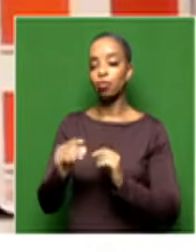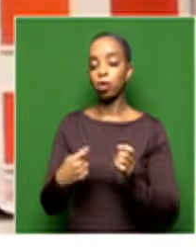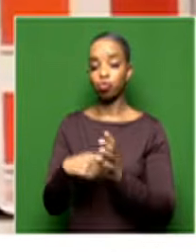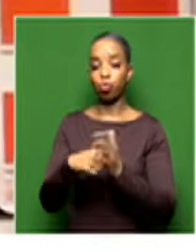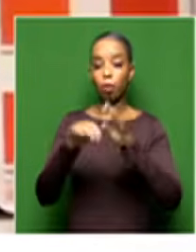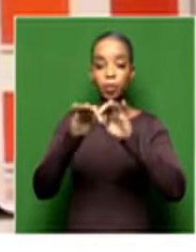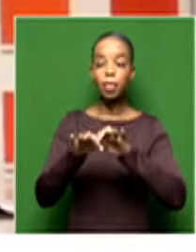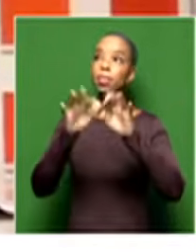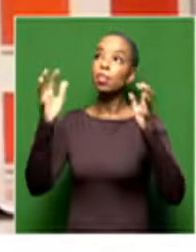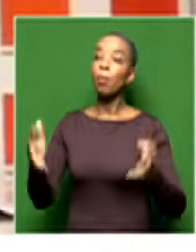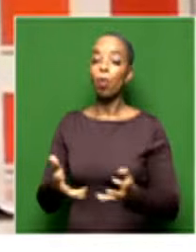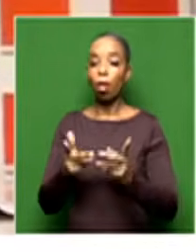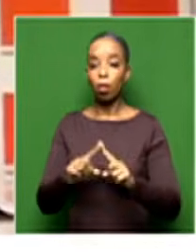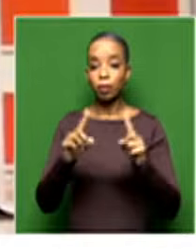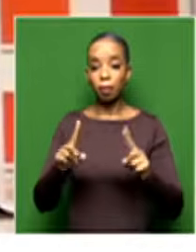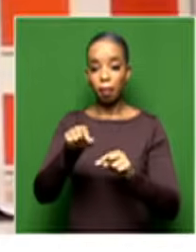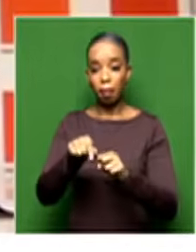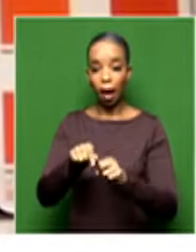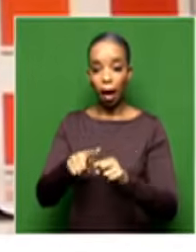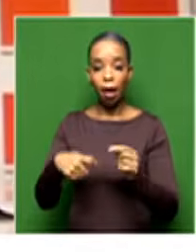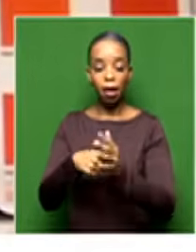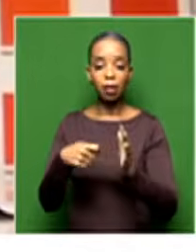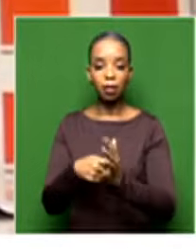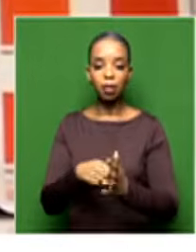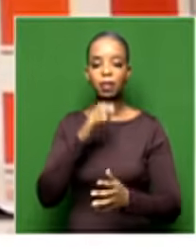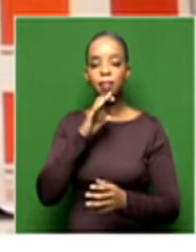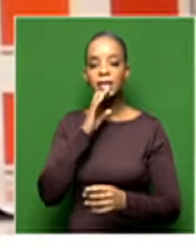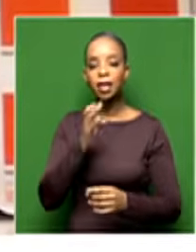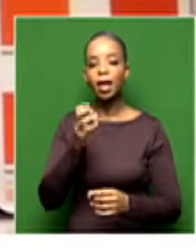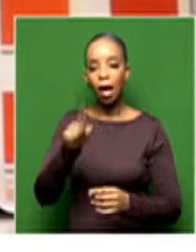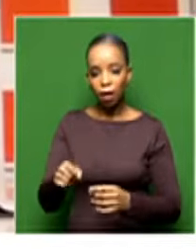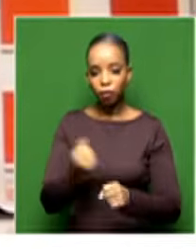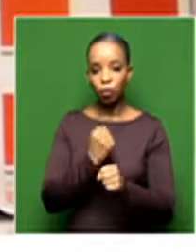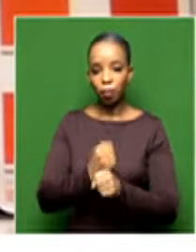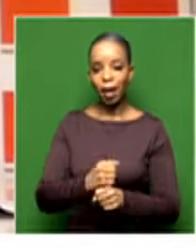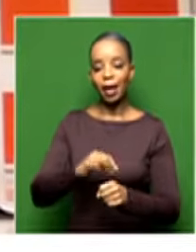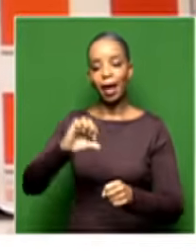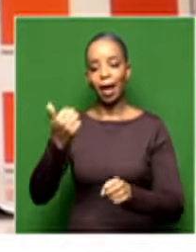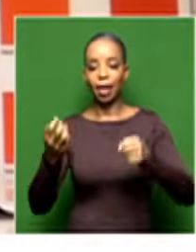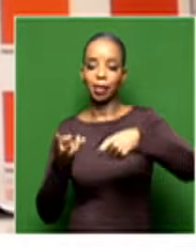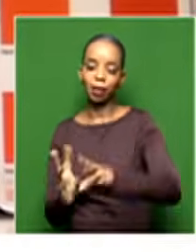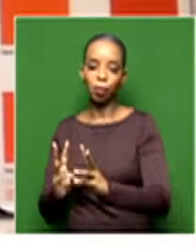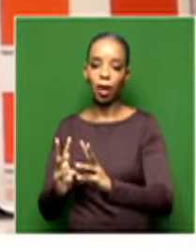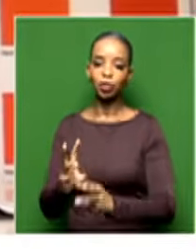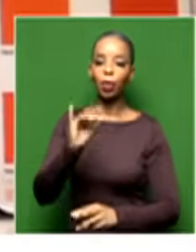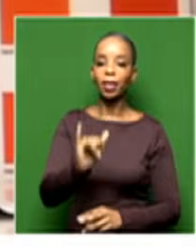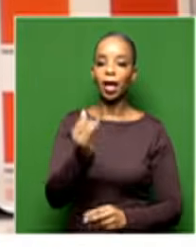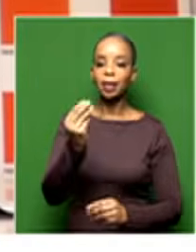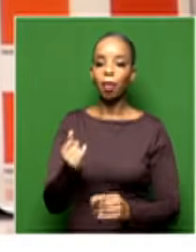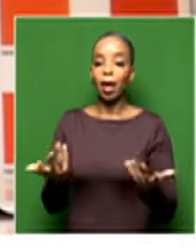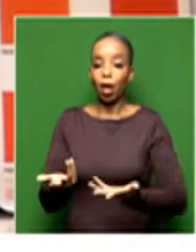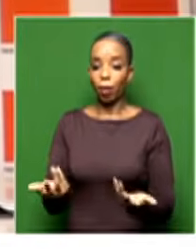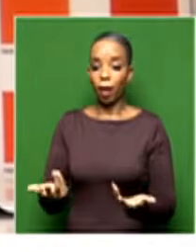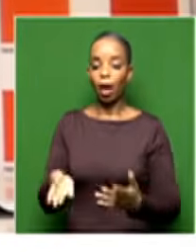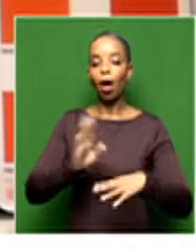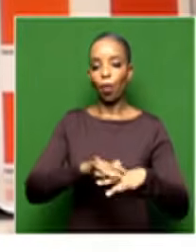reality is stores closed need to be made. The revenue needs to be made up somewhere else. So obviously that revenue will come through in online. Obviously, an